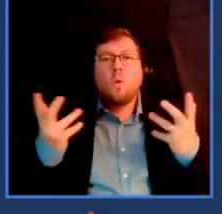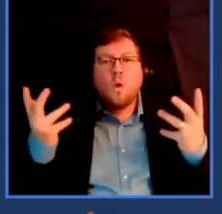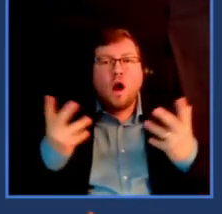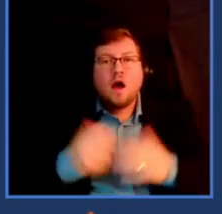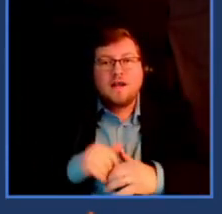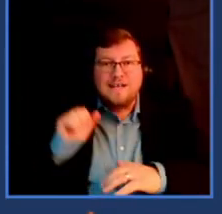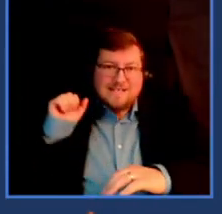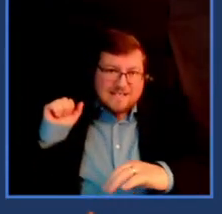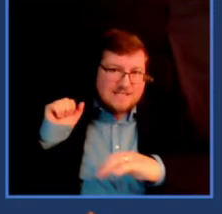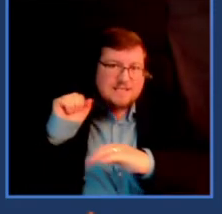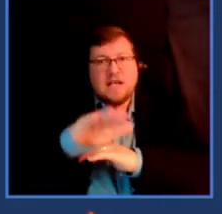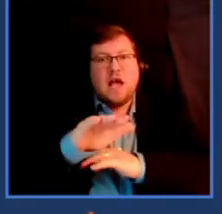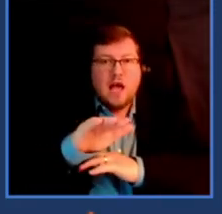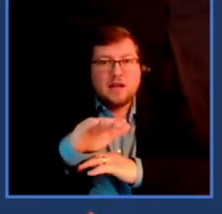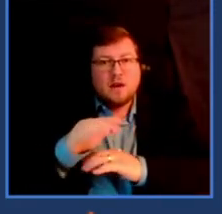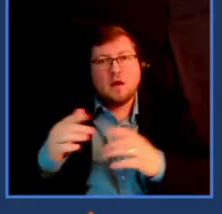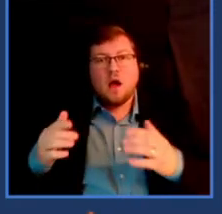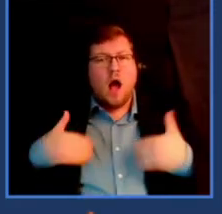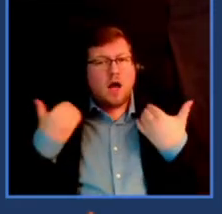a young Jewish man,